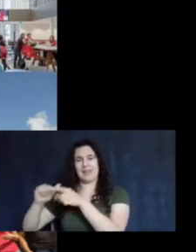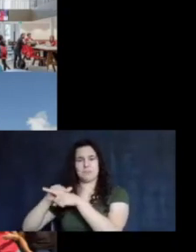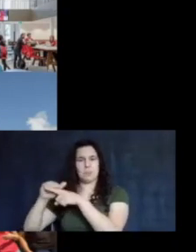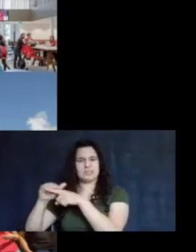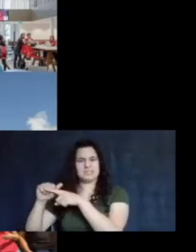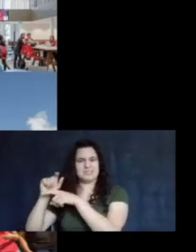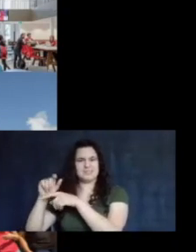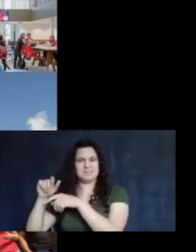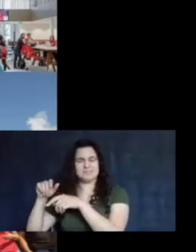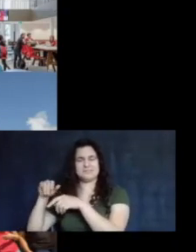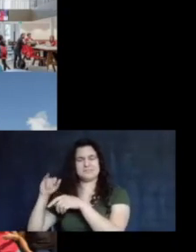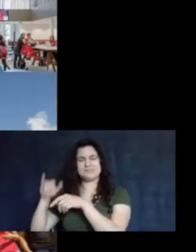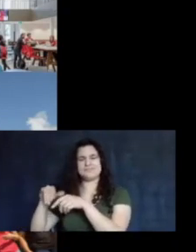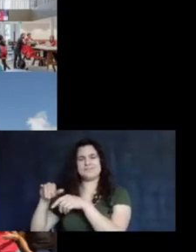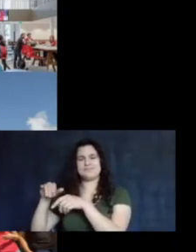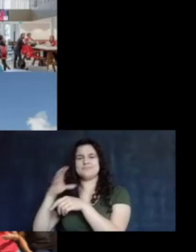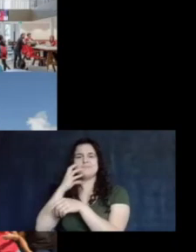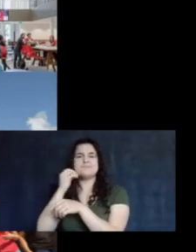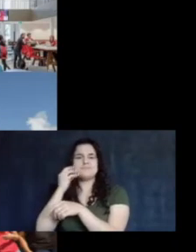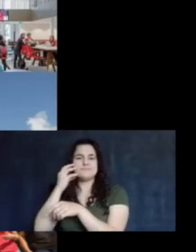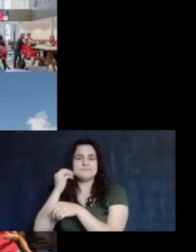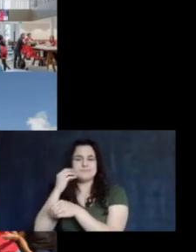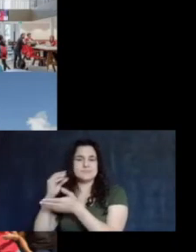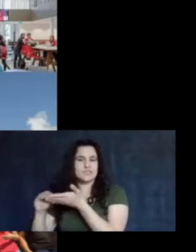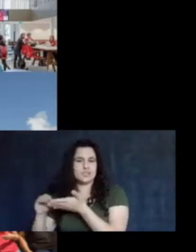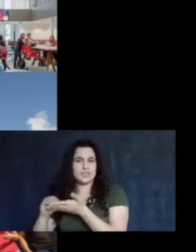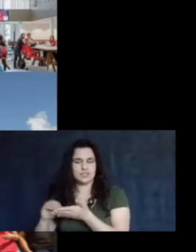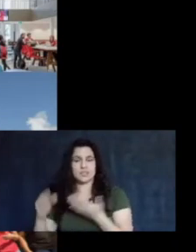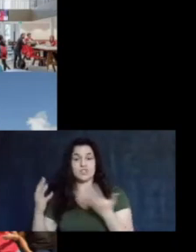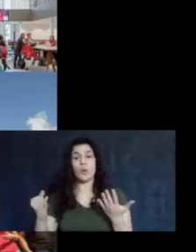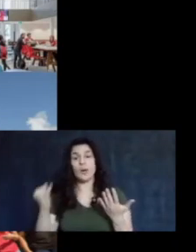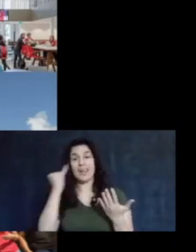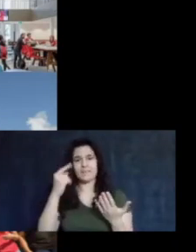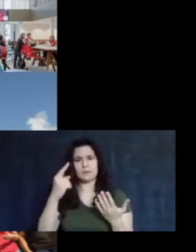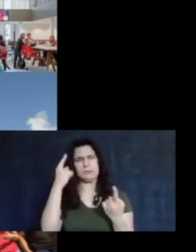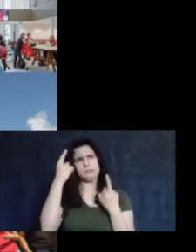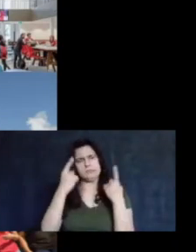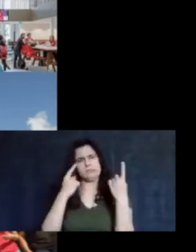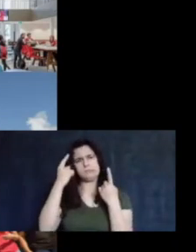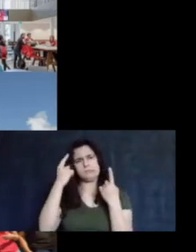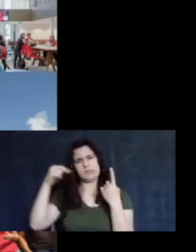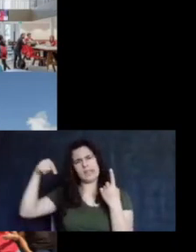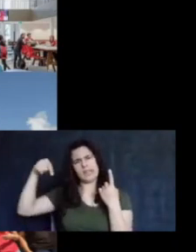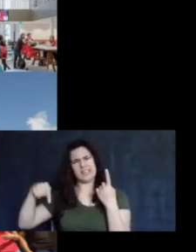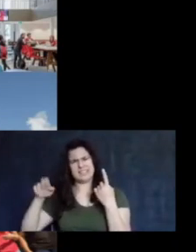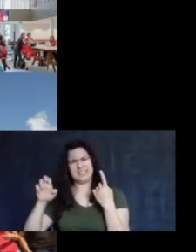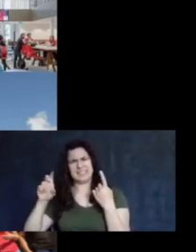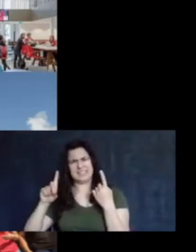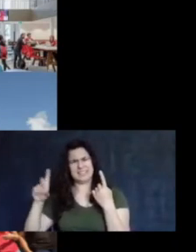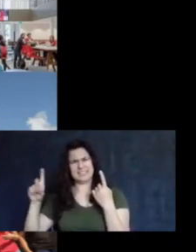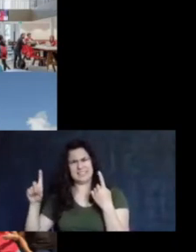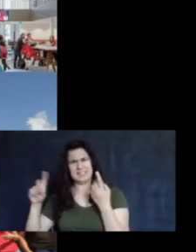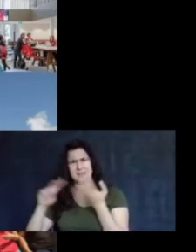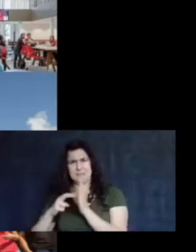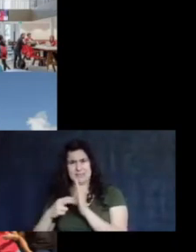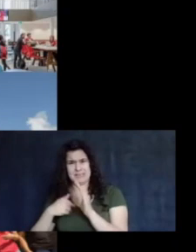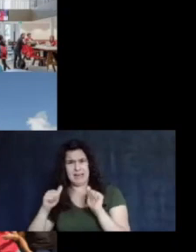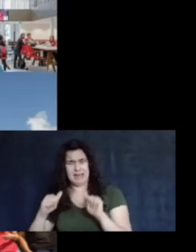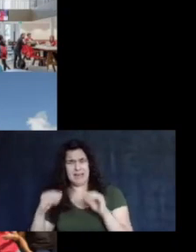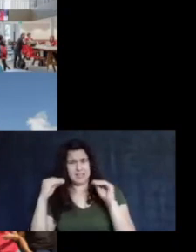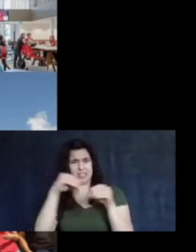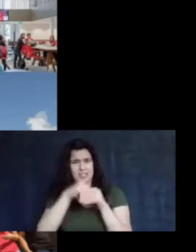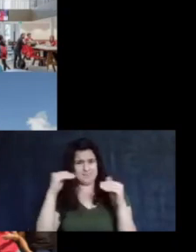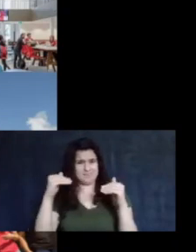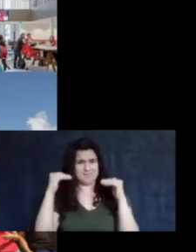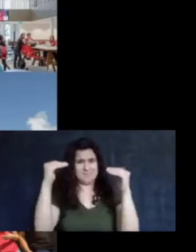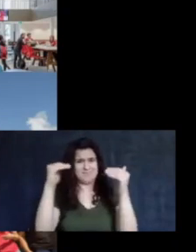and do I have the option to teach in higher ed? If you're telling me now that most faculty are PhD, and the answer to that is